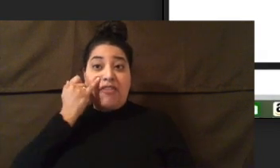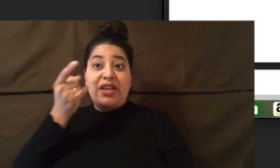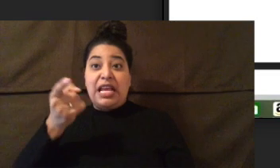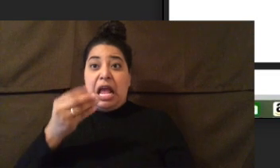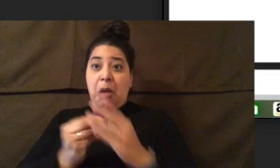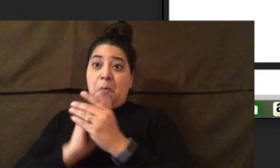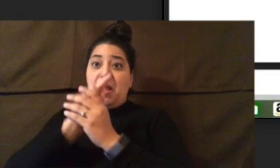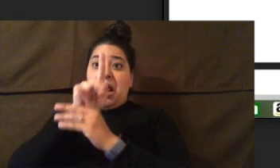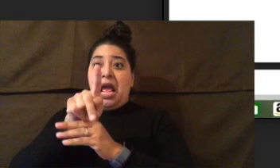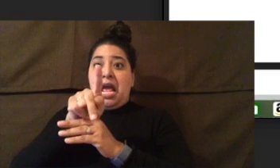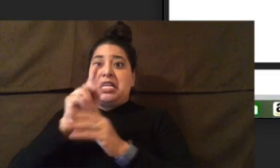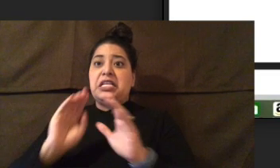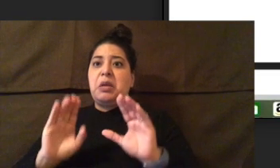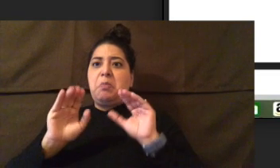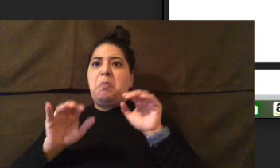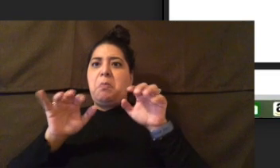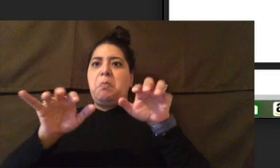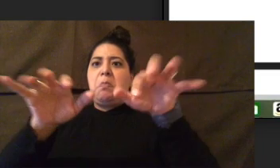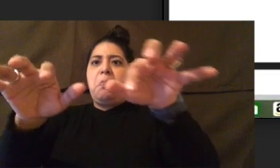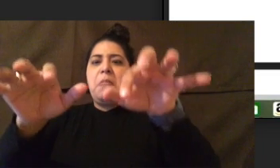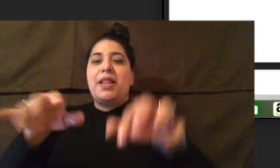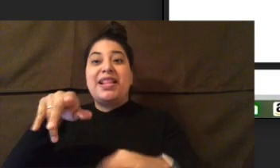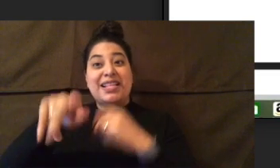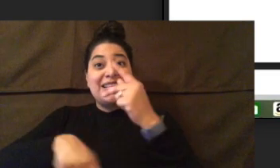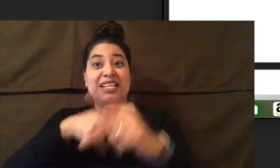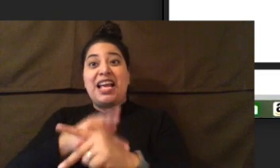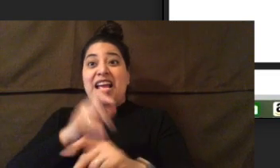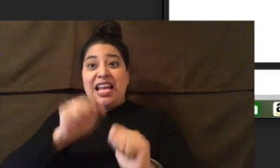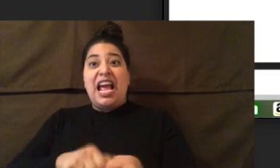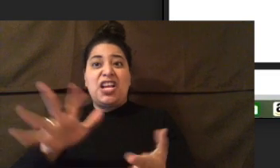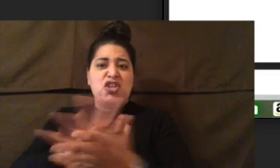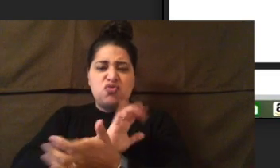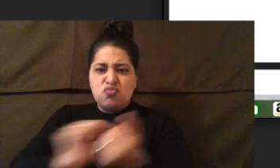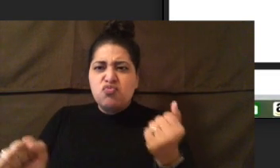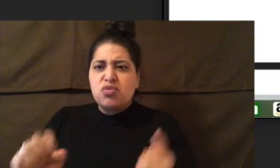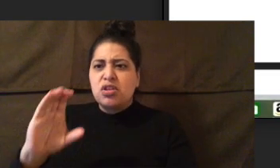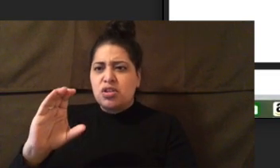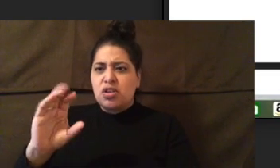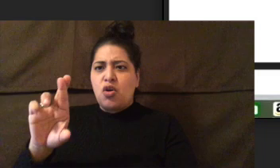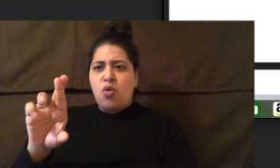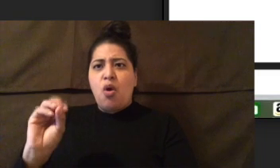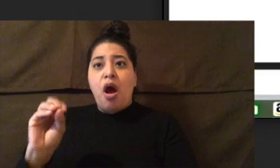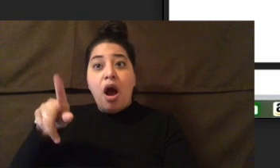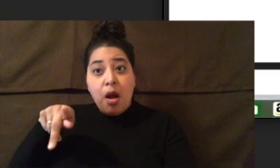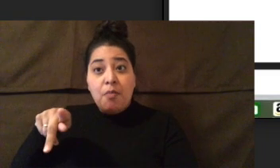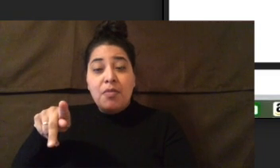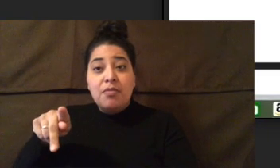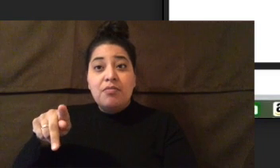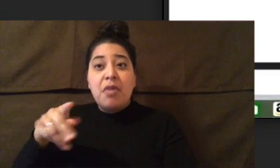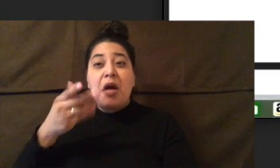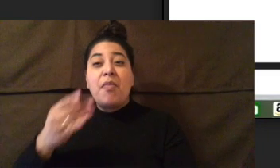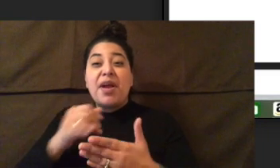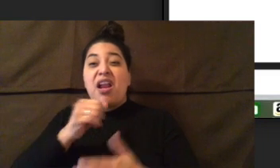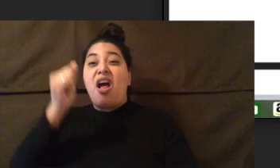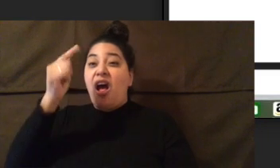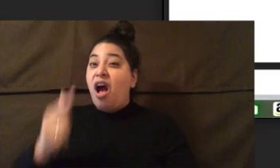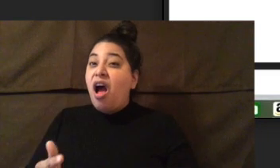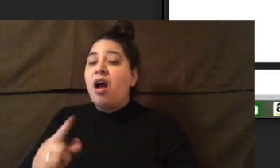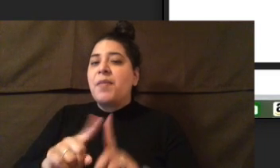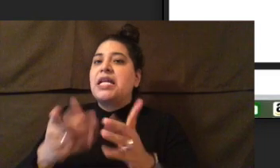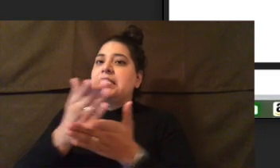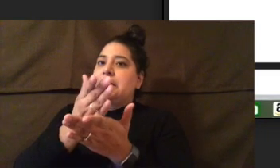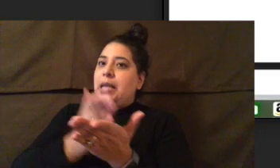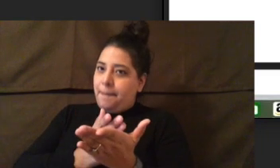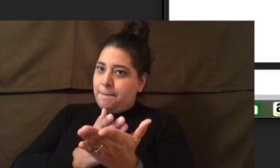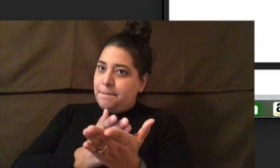crops were planted on this land here, something like this could destroy his crops, or maybe not all of them. Even